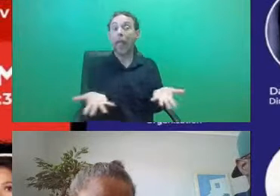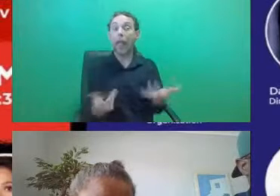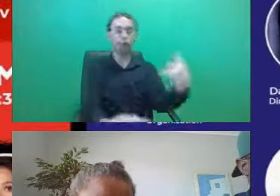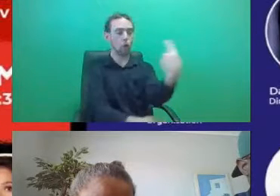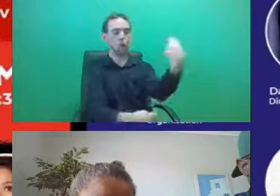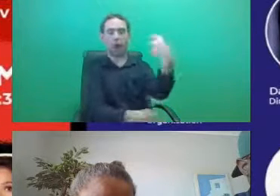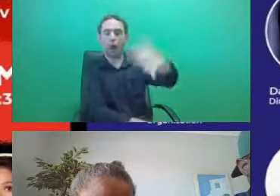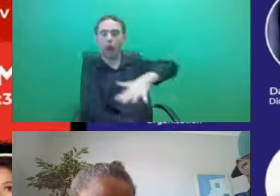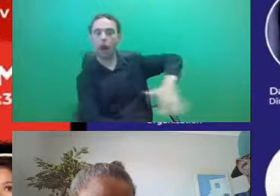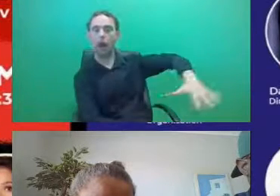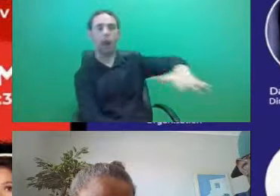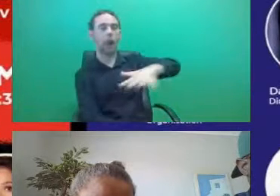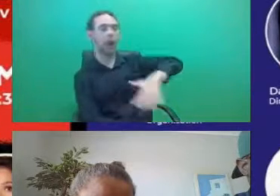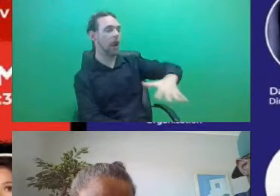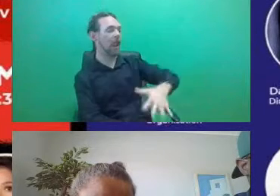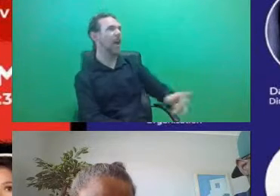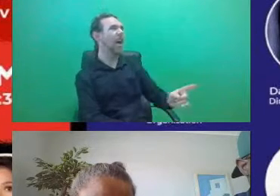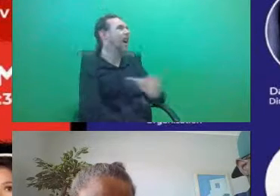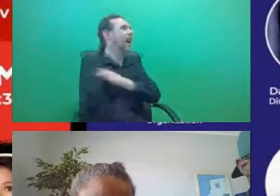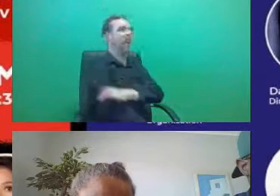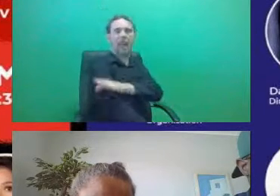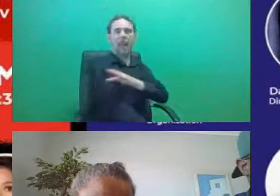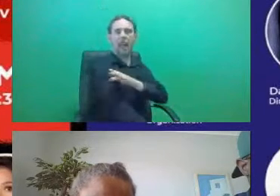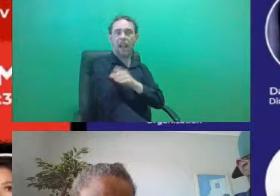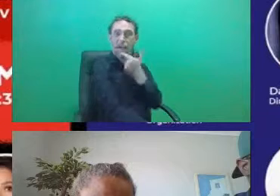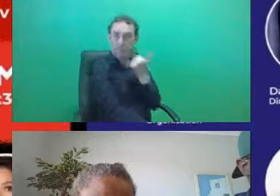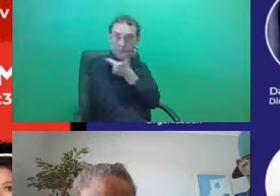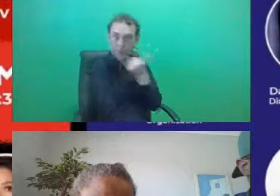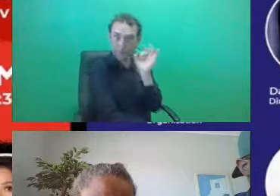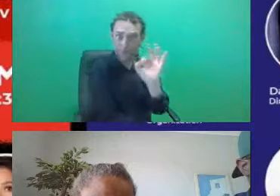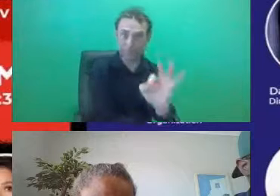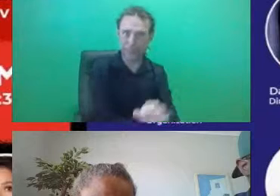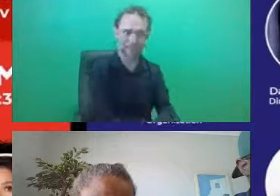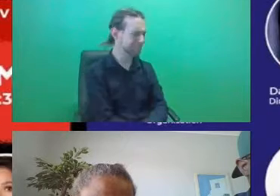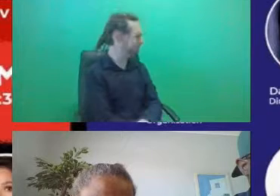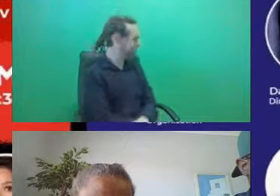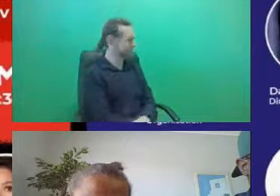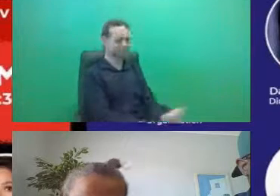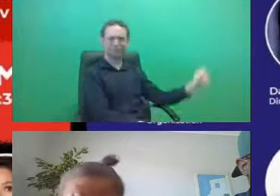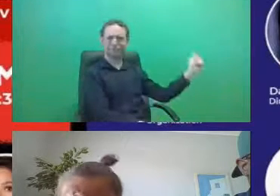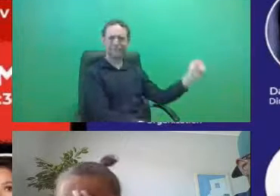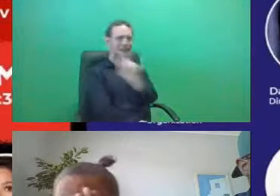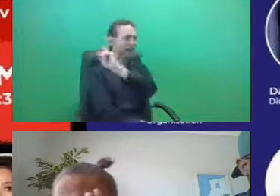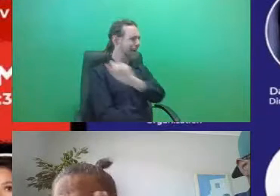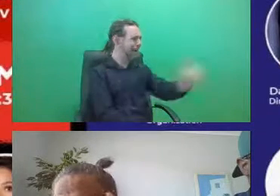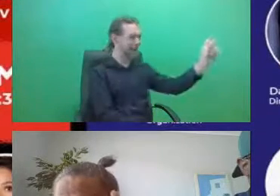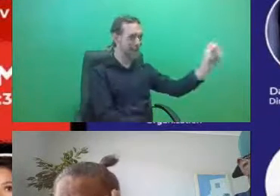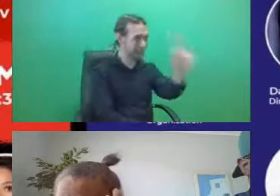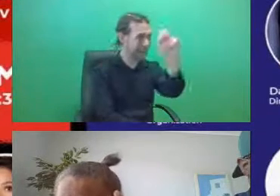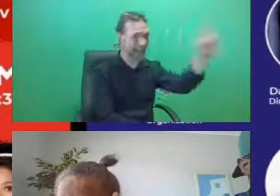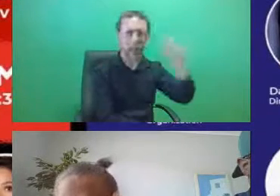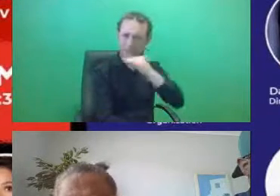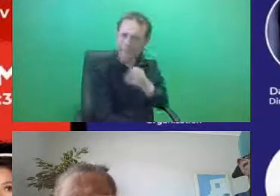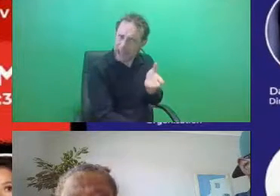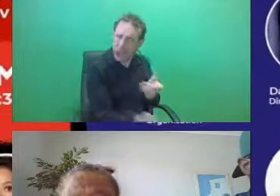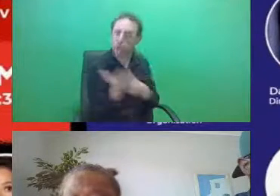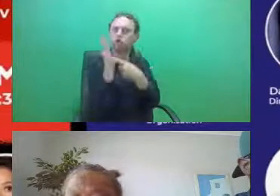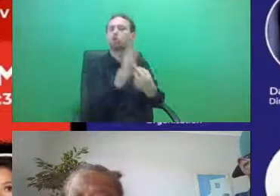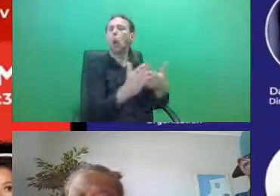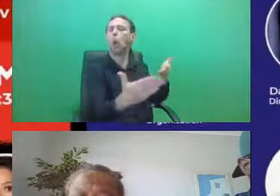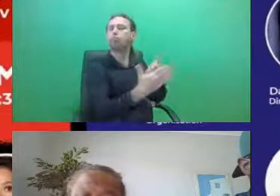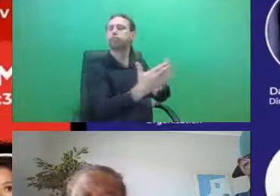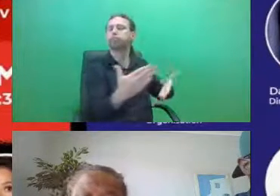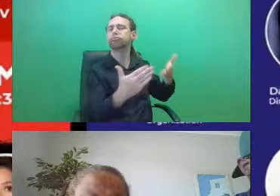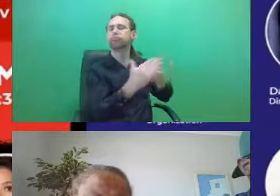near clinics as well, and that also is a barrier within access to